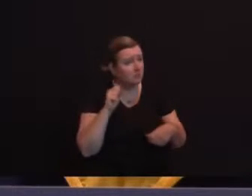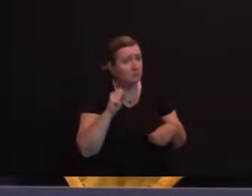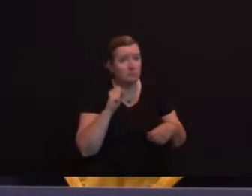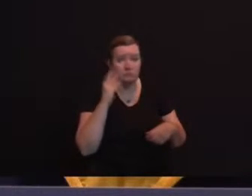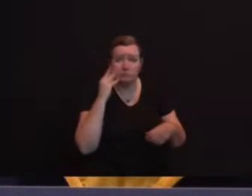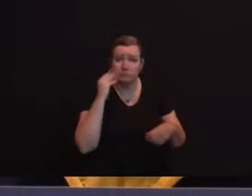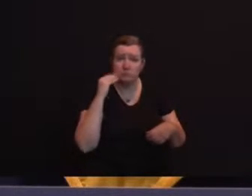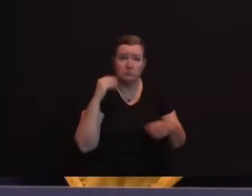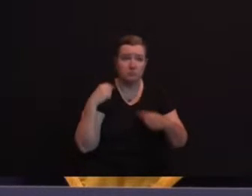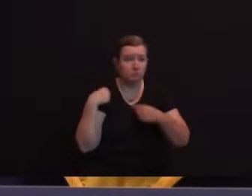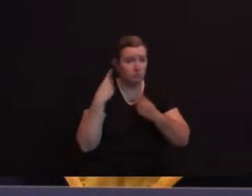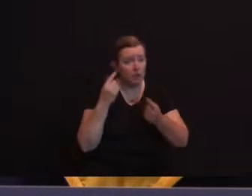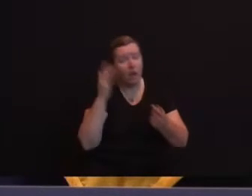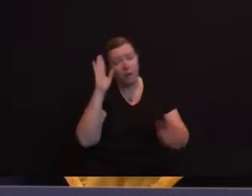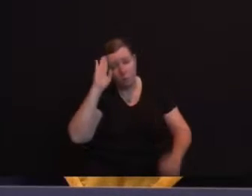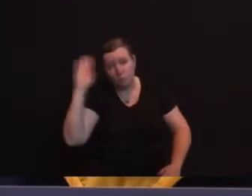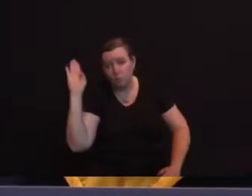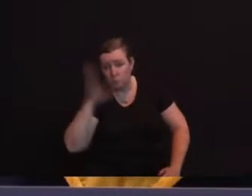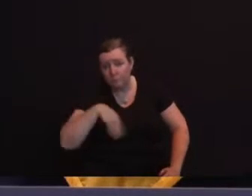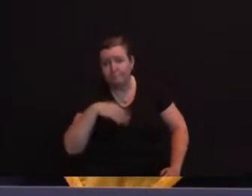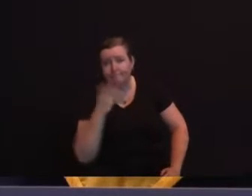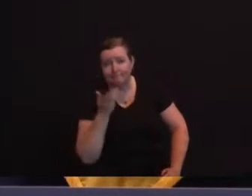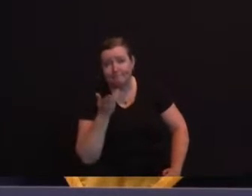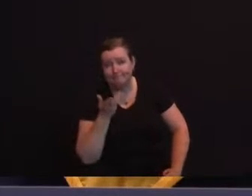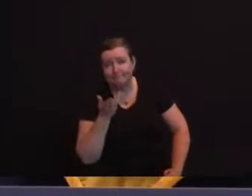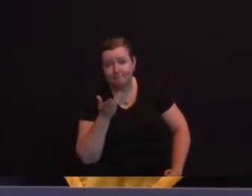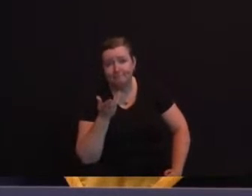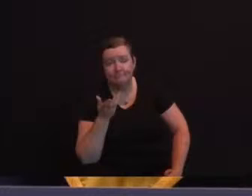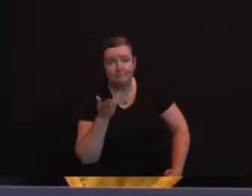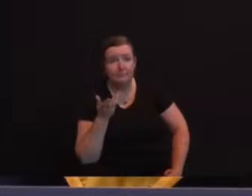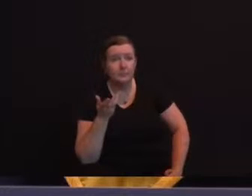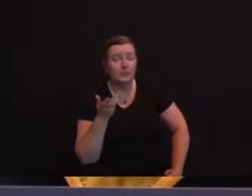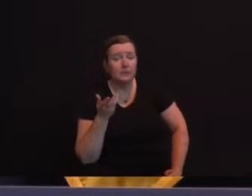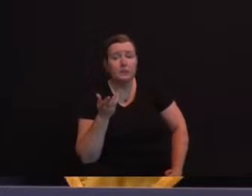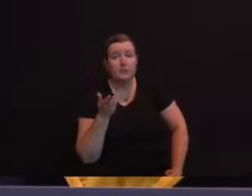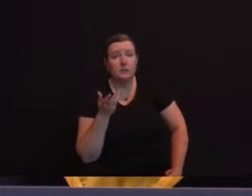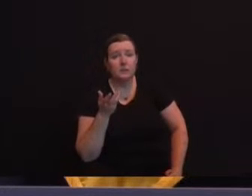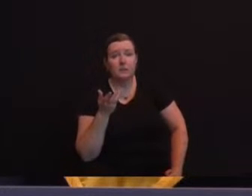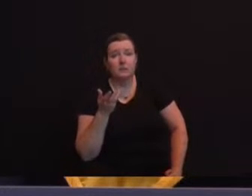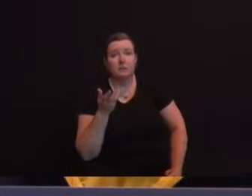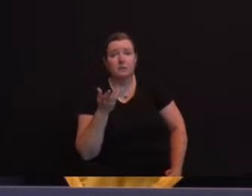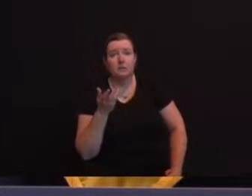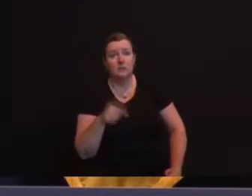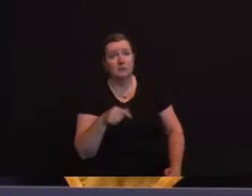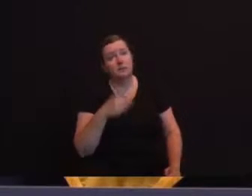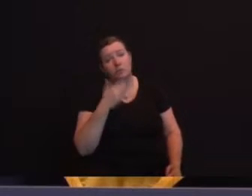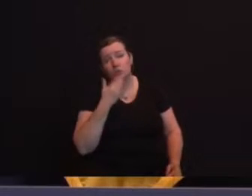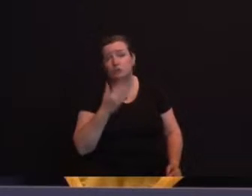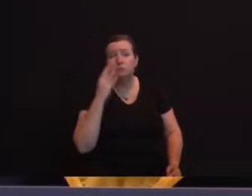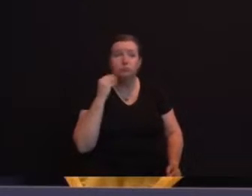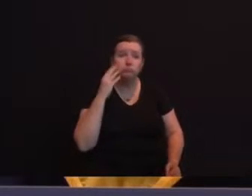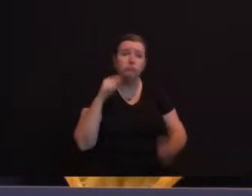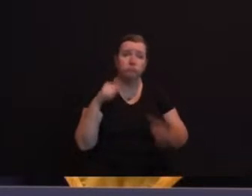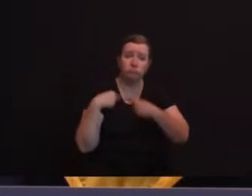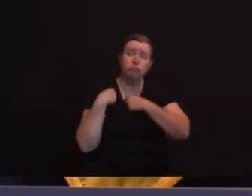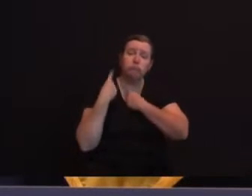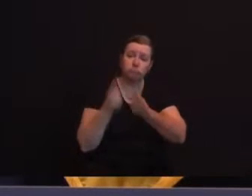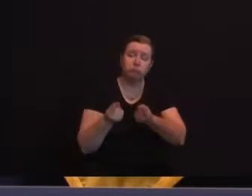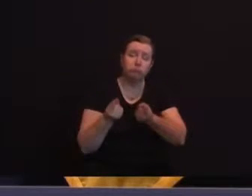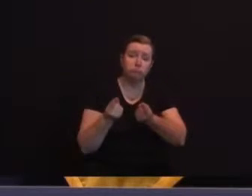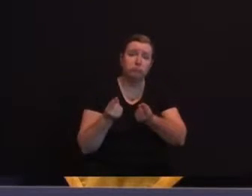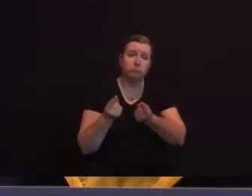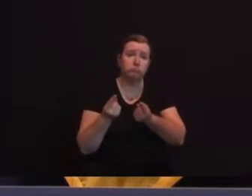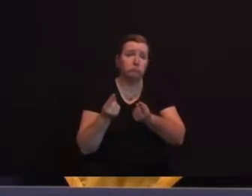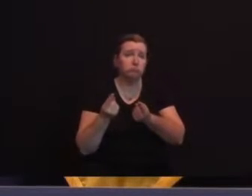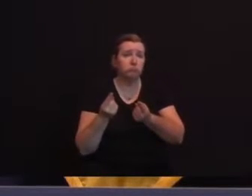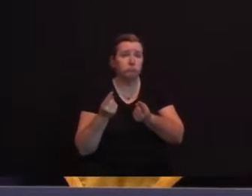on wood, we take every one of these cases deadly seriously, the experience is well within, if not better than any expectation, does not mean that it has been easy. So